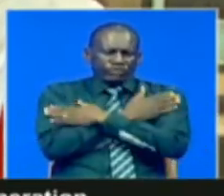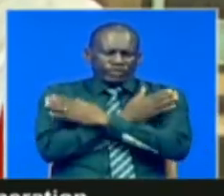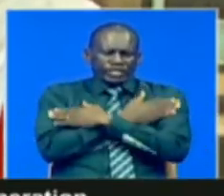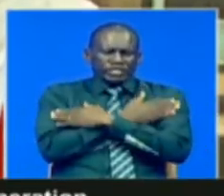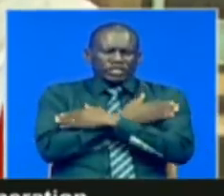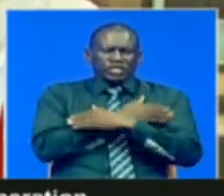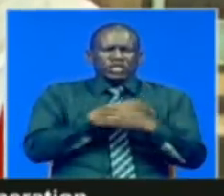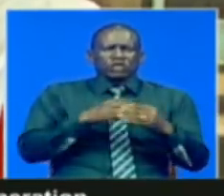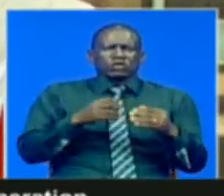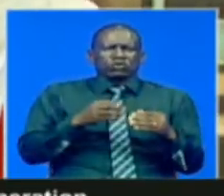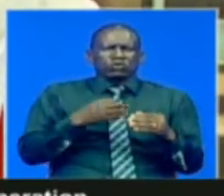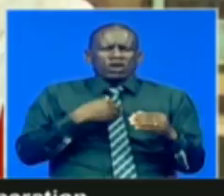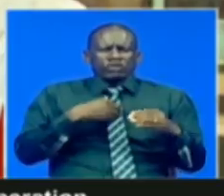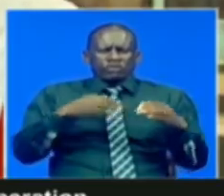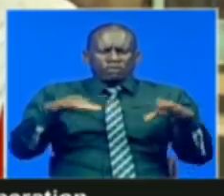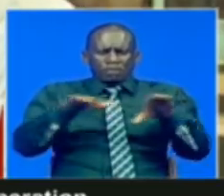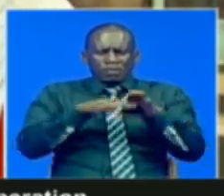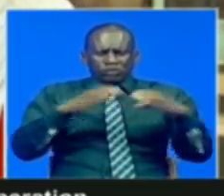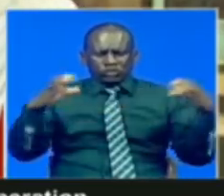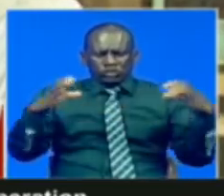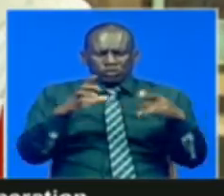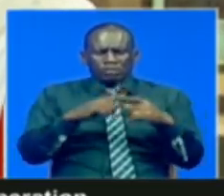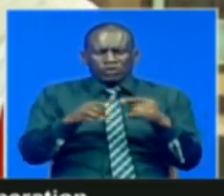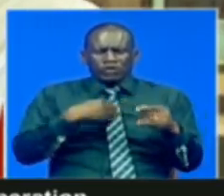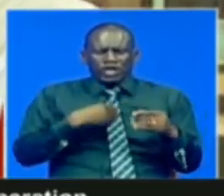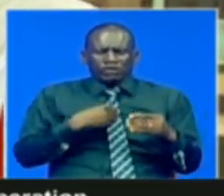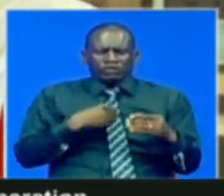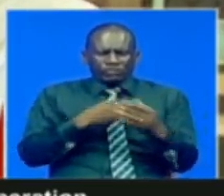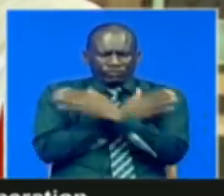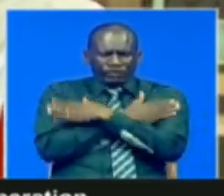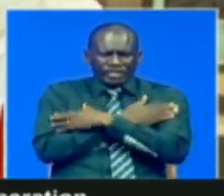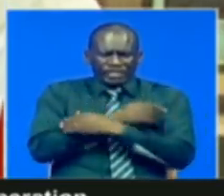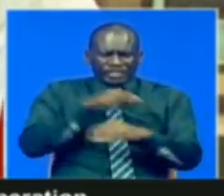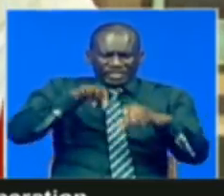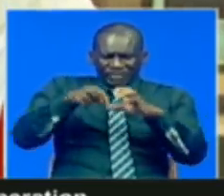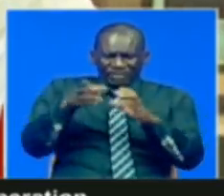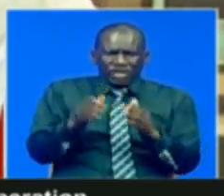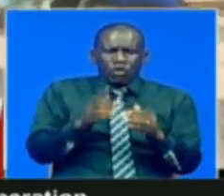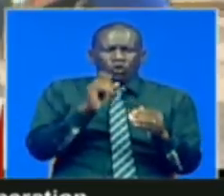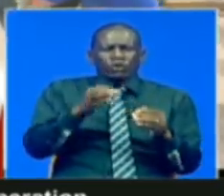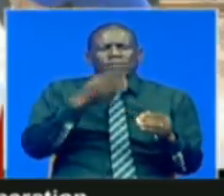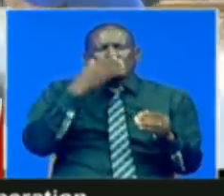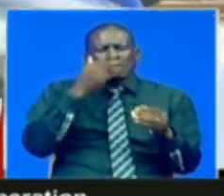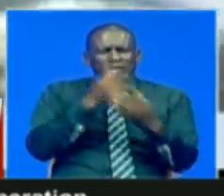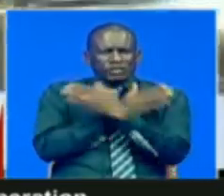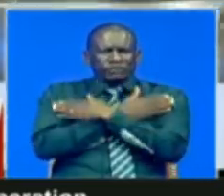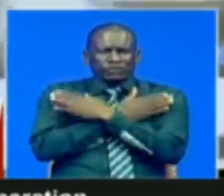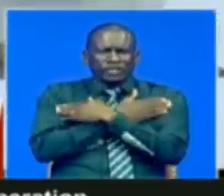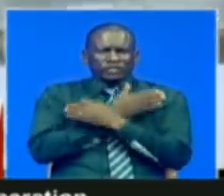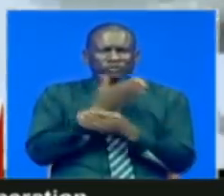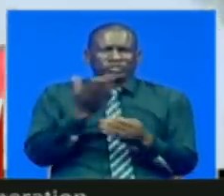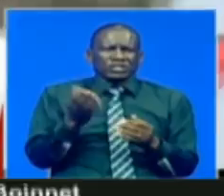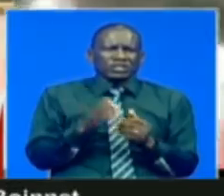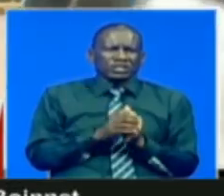again, in that team you'll have those guys who are close to you. So he was one of the closest friends.